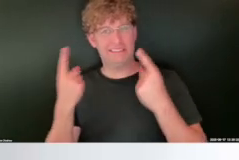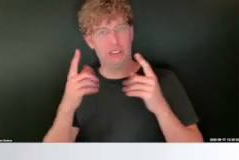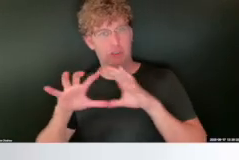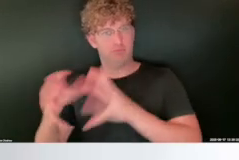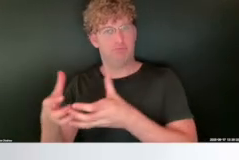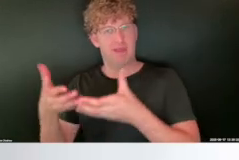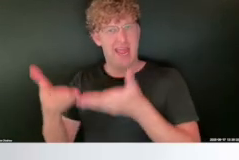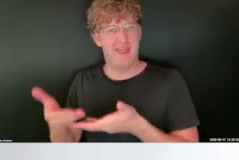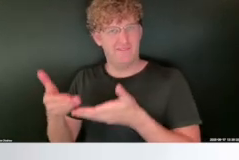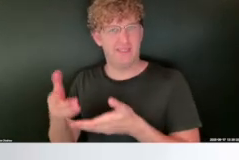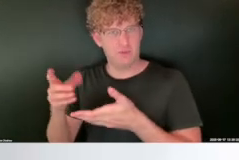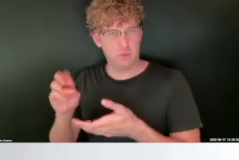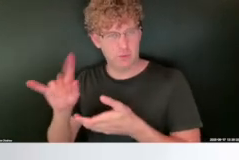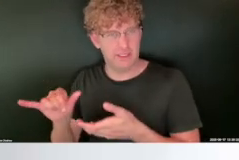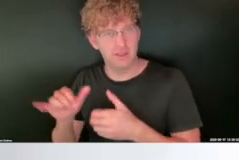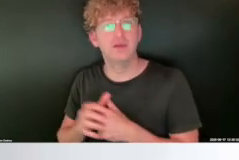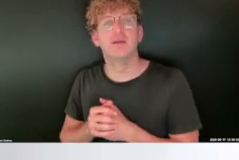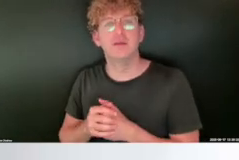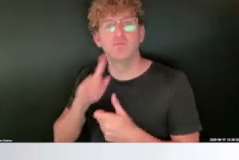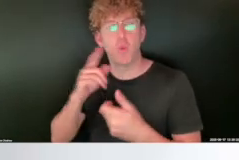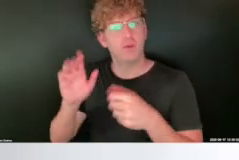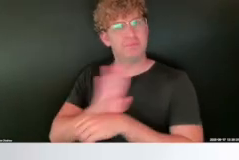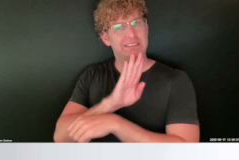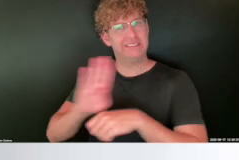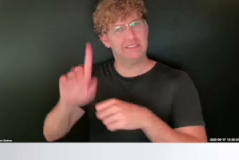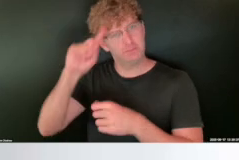today. And we don't anticipate that changing.